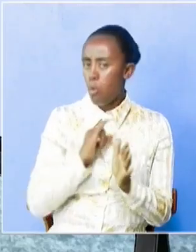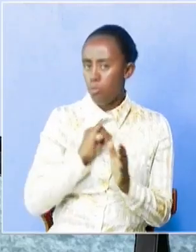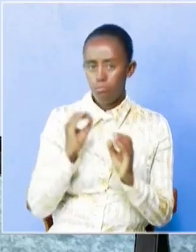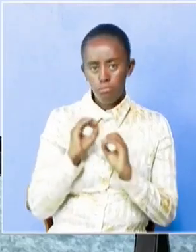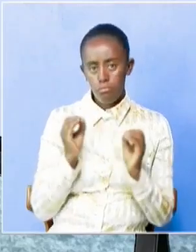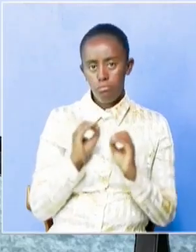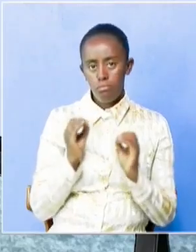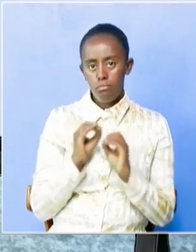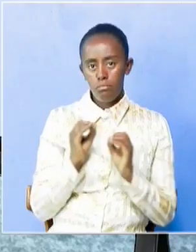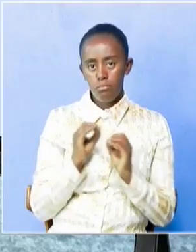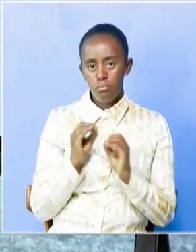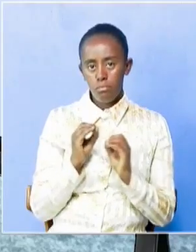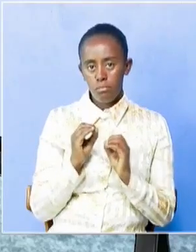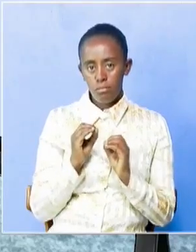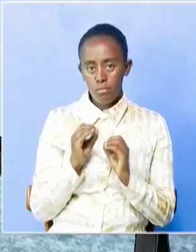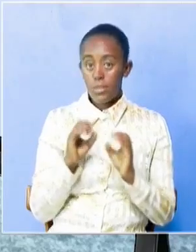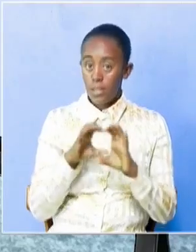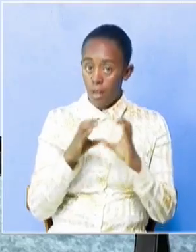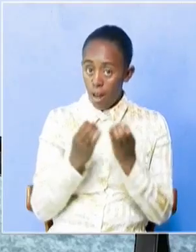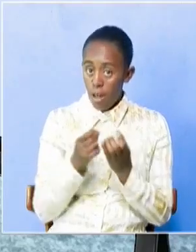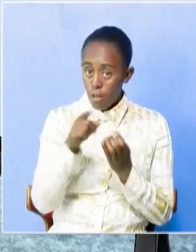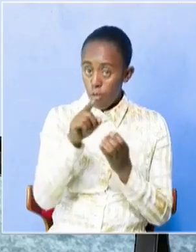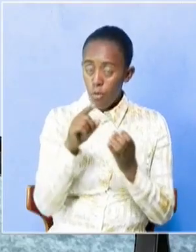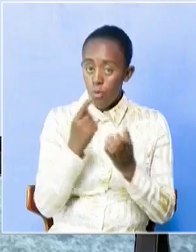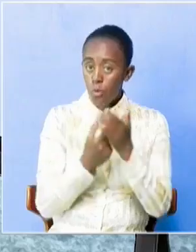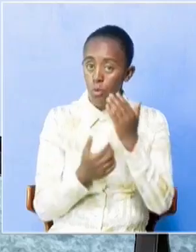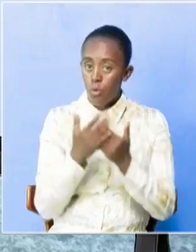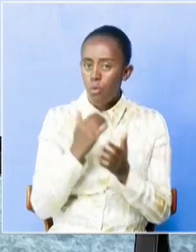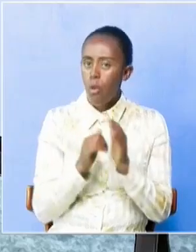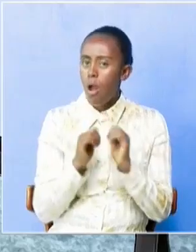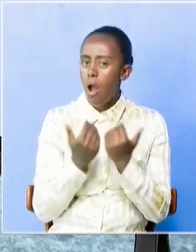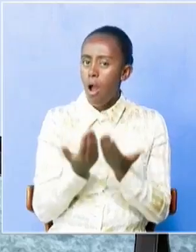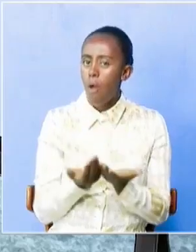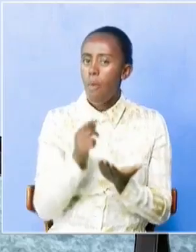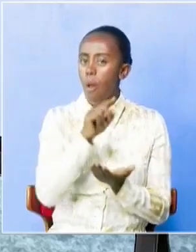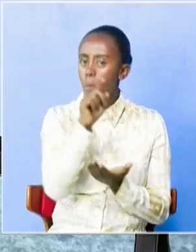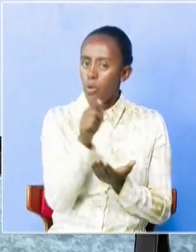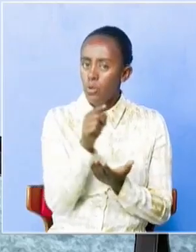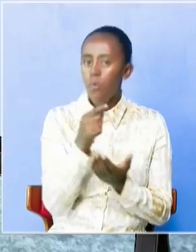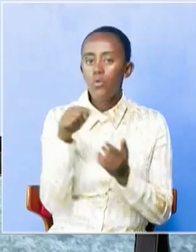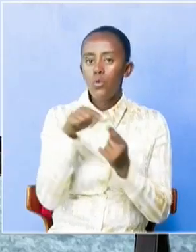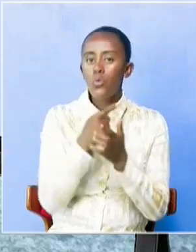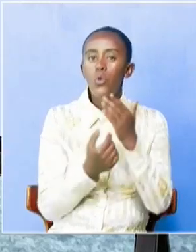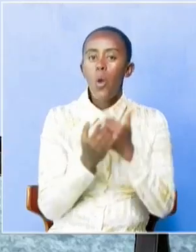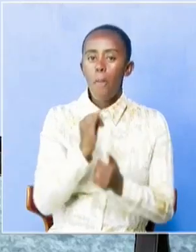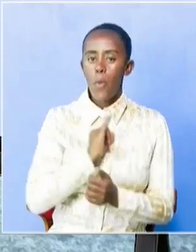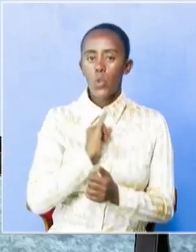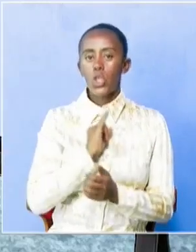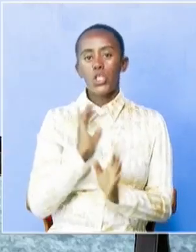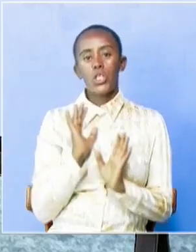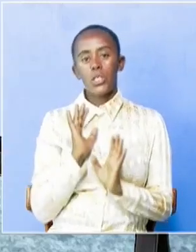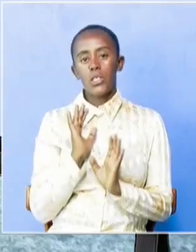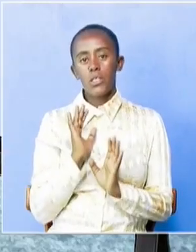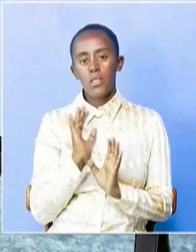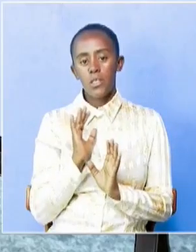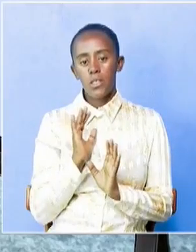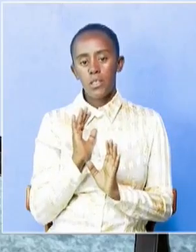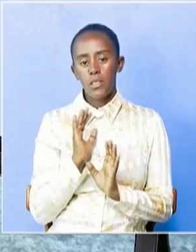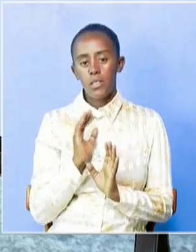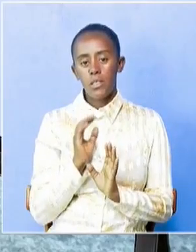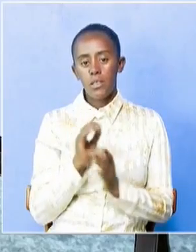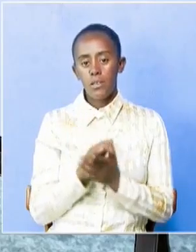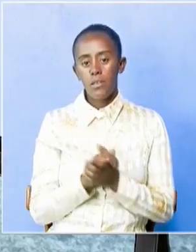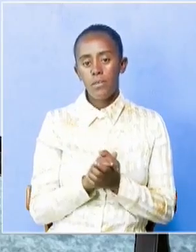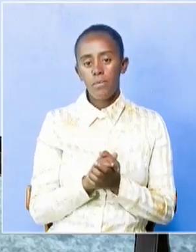possession. So in this class, we're talking about how we use apostrophe to talk about possession. But in this